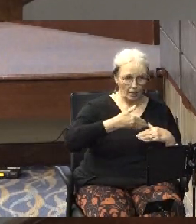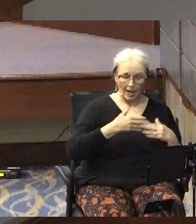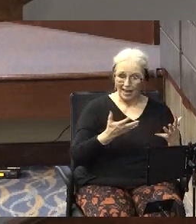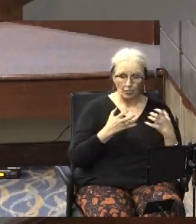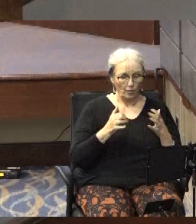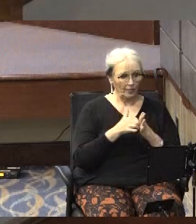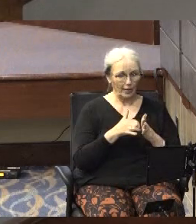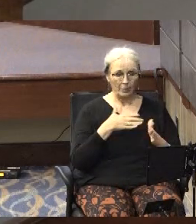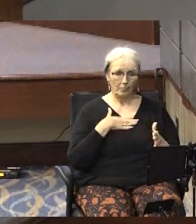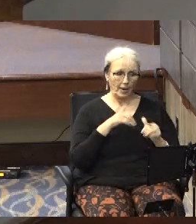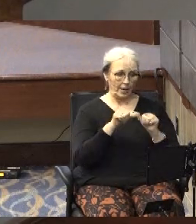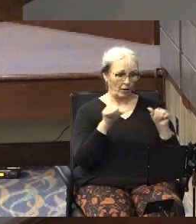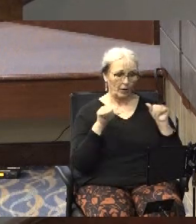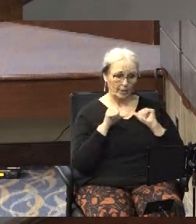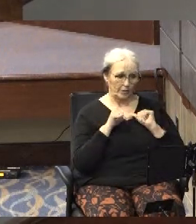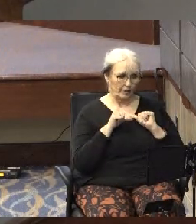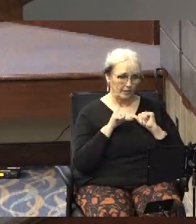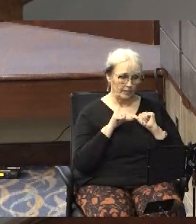neighborhood.